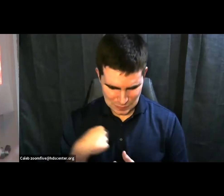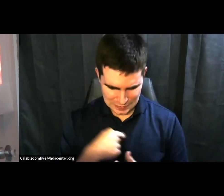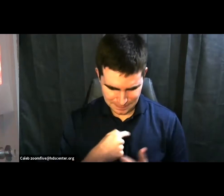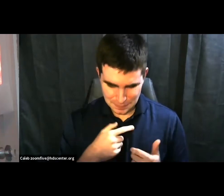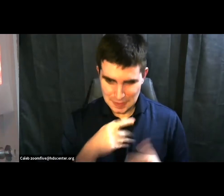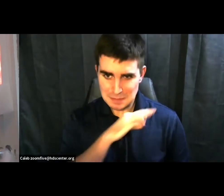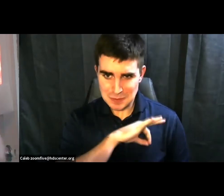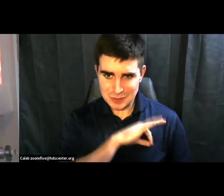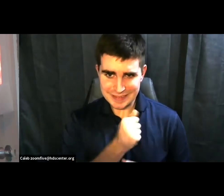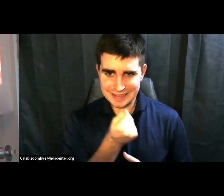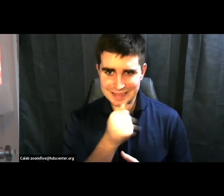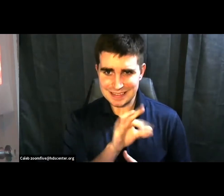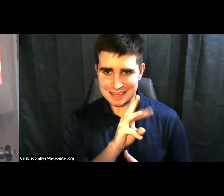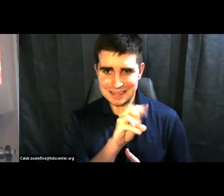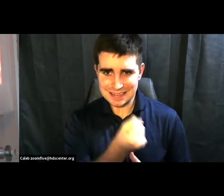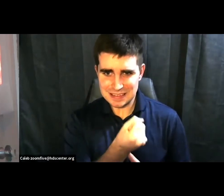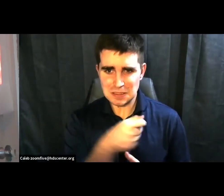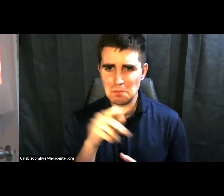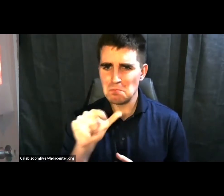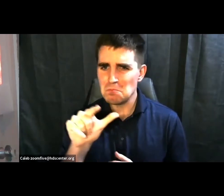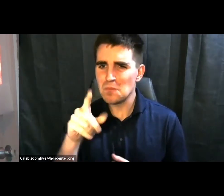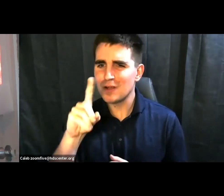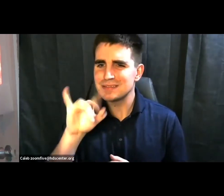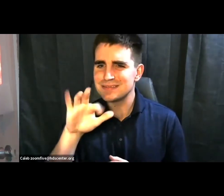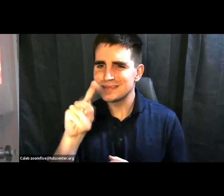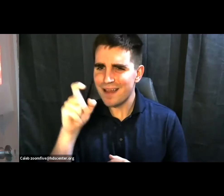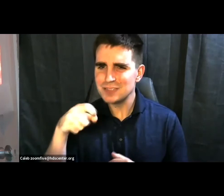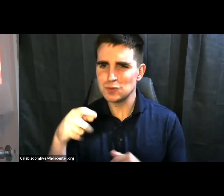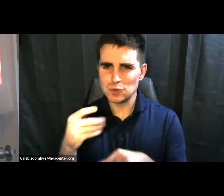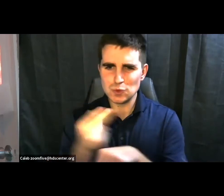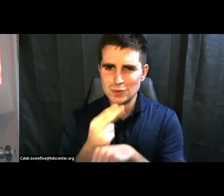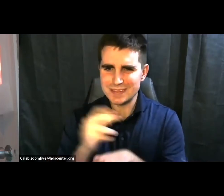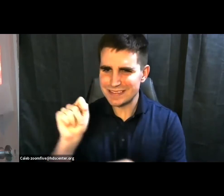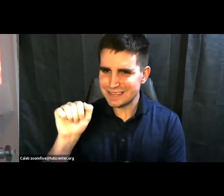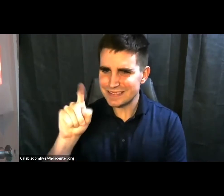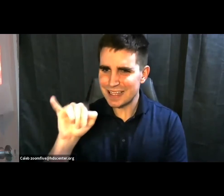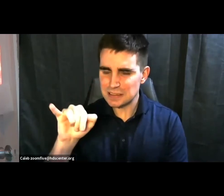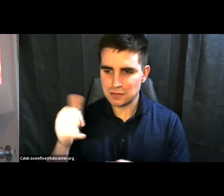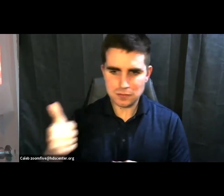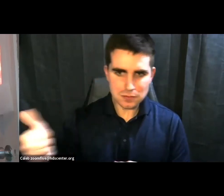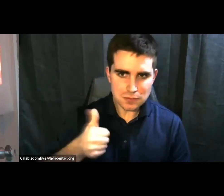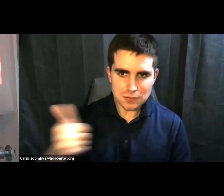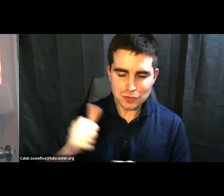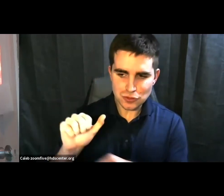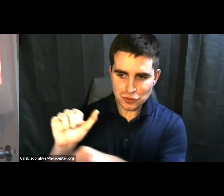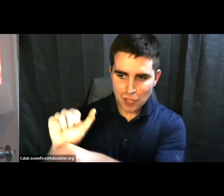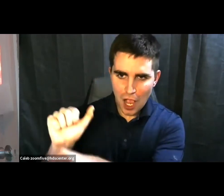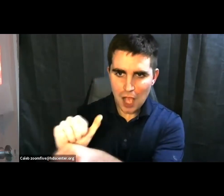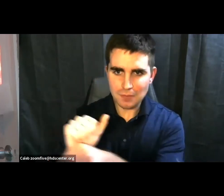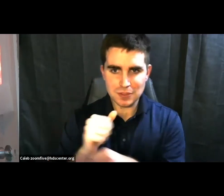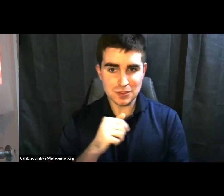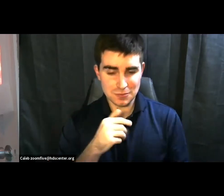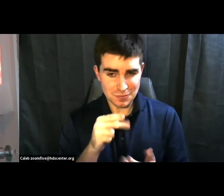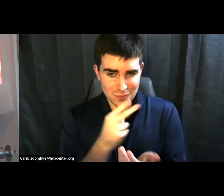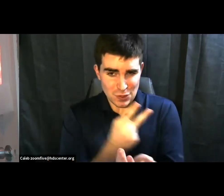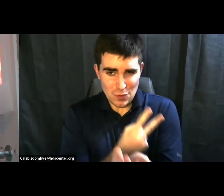Pittsburgh of the 1960s in which Paul Dick had to use a taxi to get back and forth from his job and his graduate internship into a city